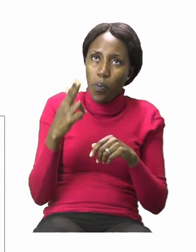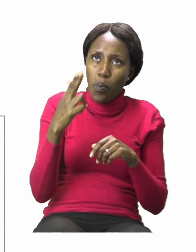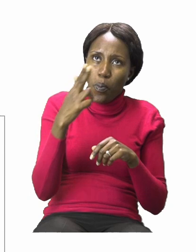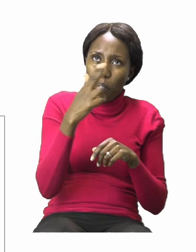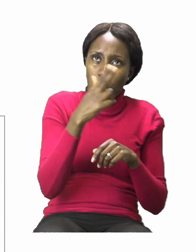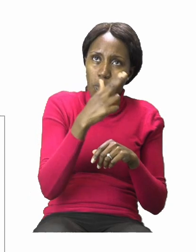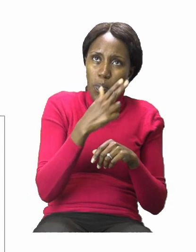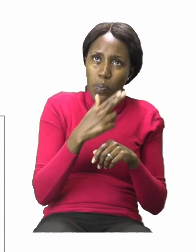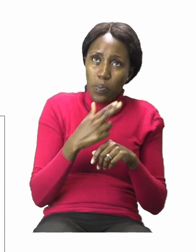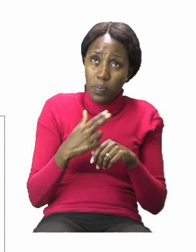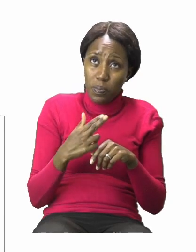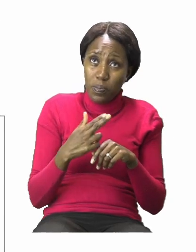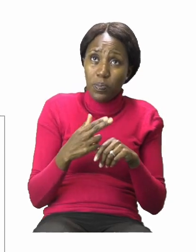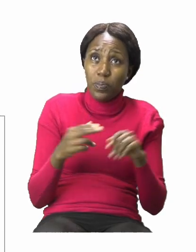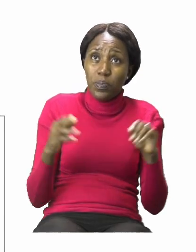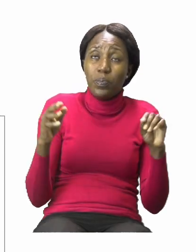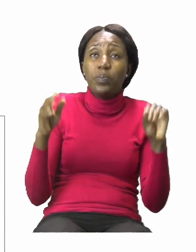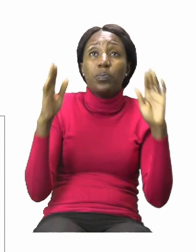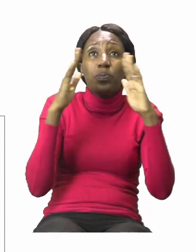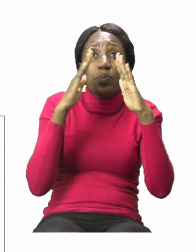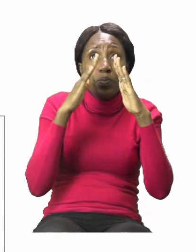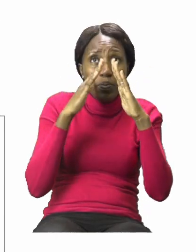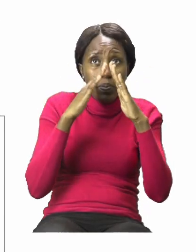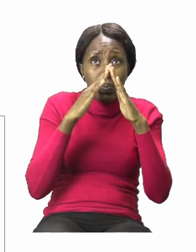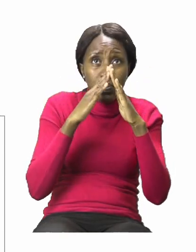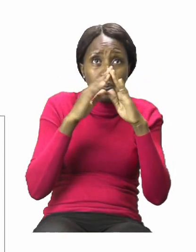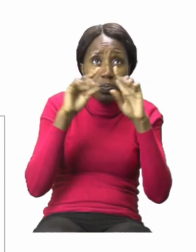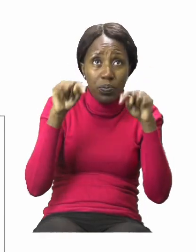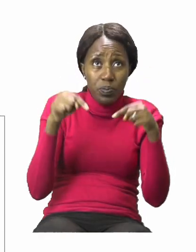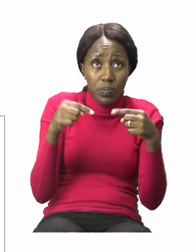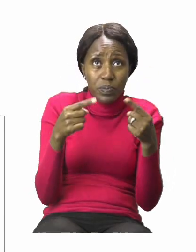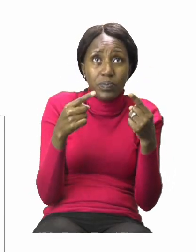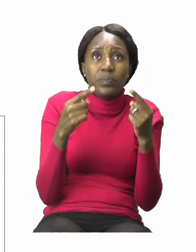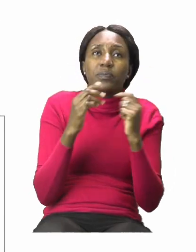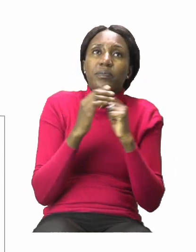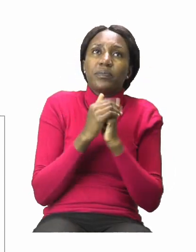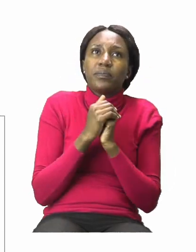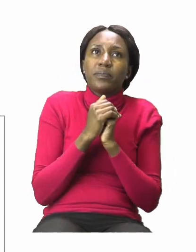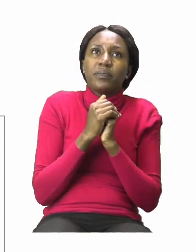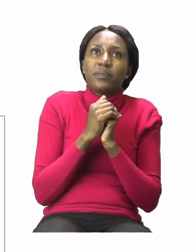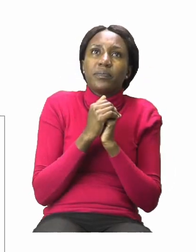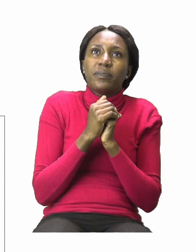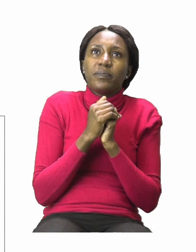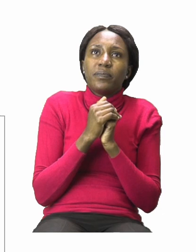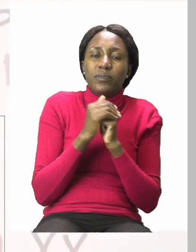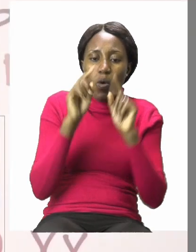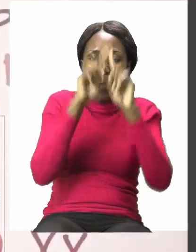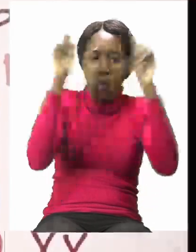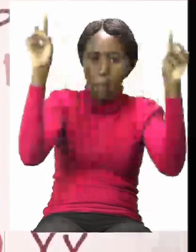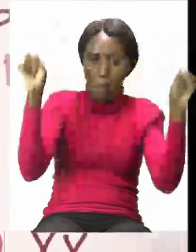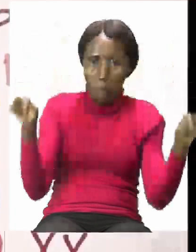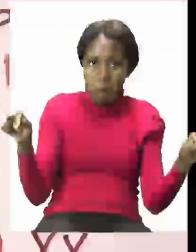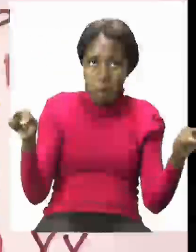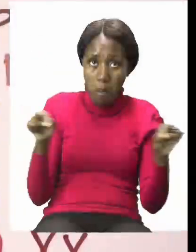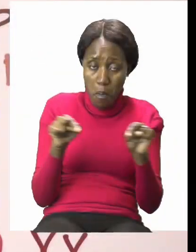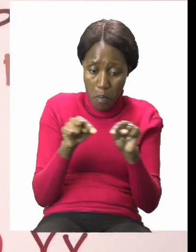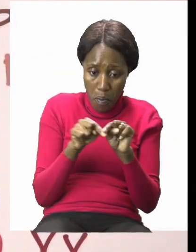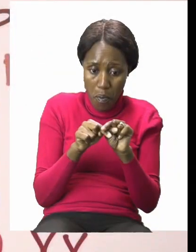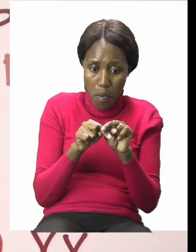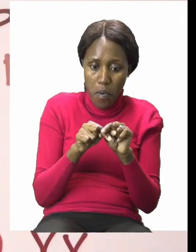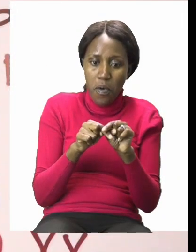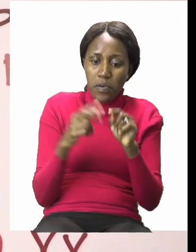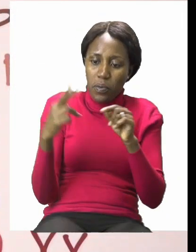paste it on the page. You can see they have given you a special box where you're going to be